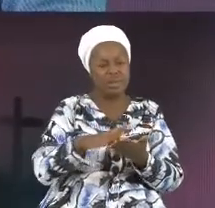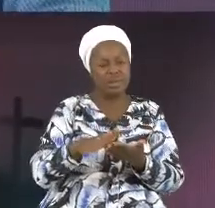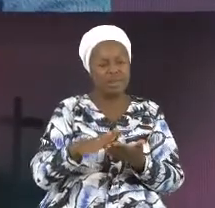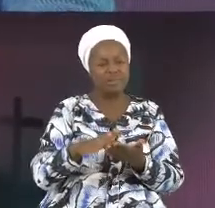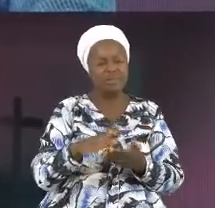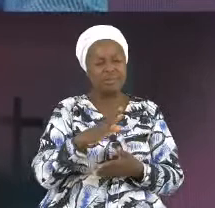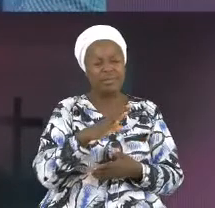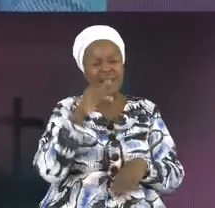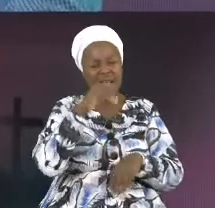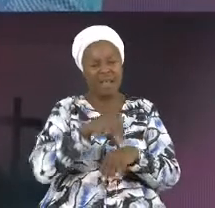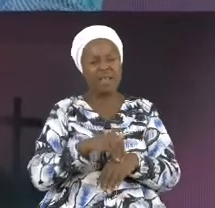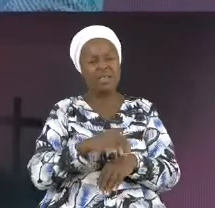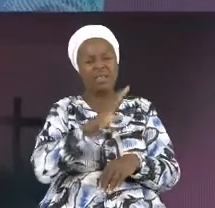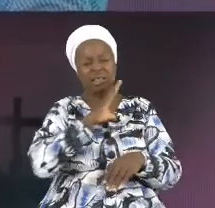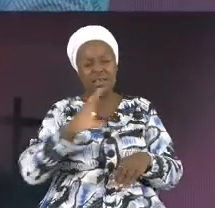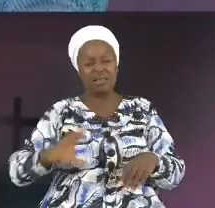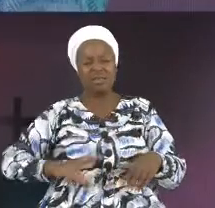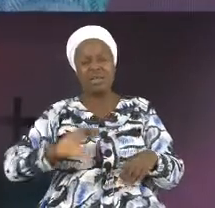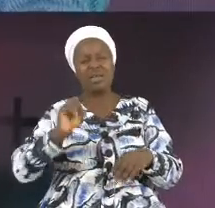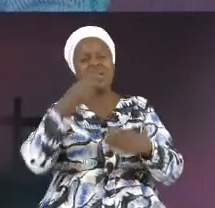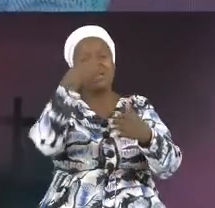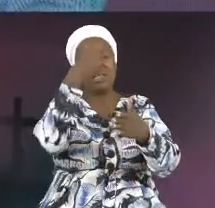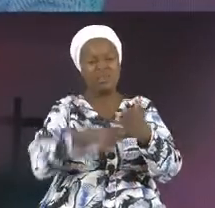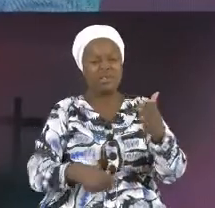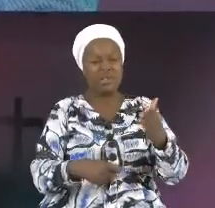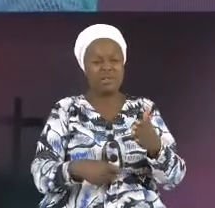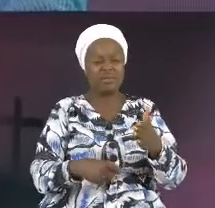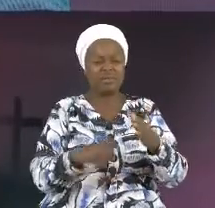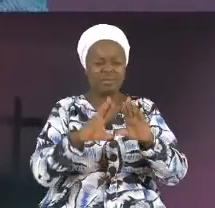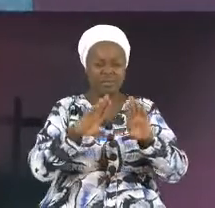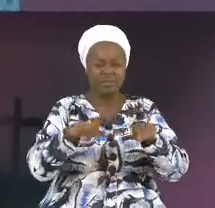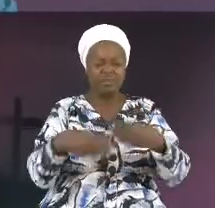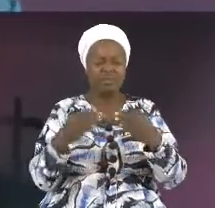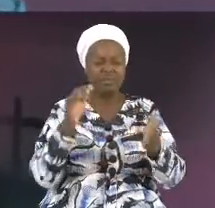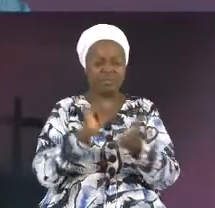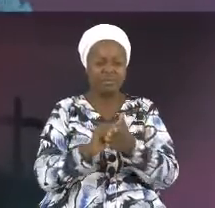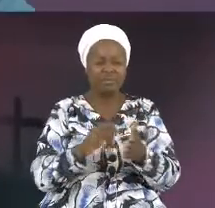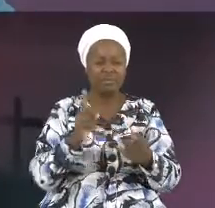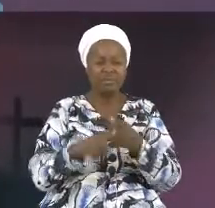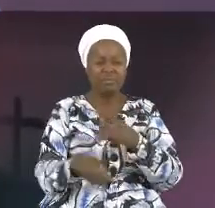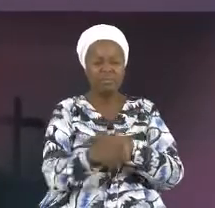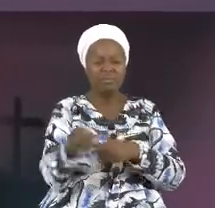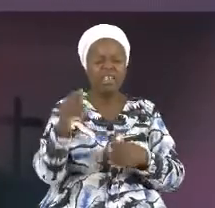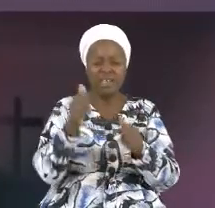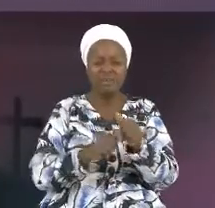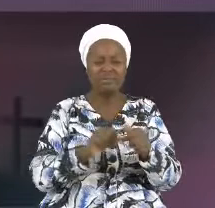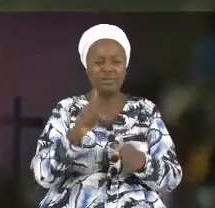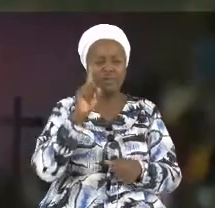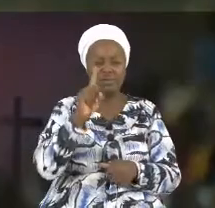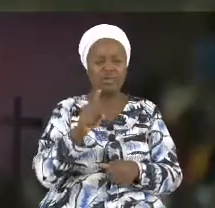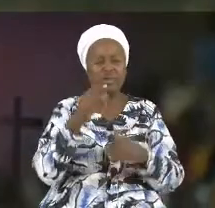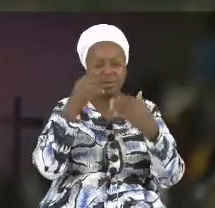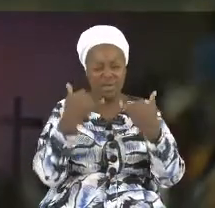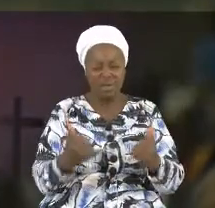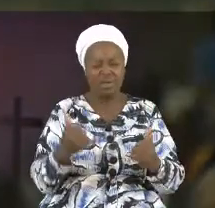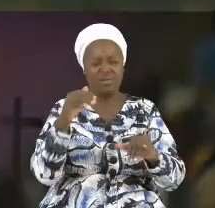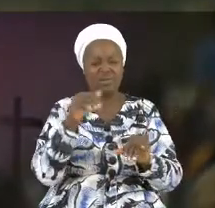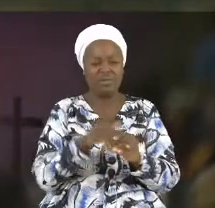Christ's expense. Give that to them, everyone now, in Jesus' name.